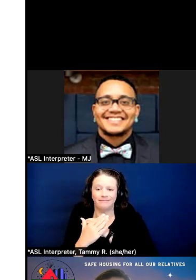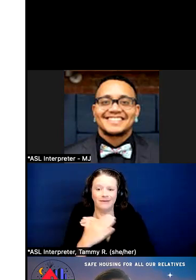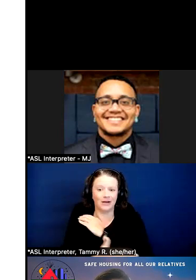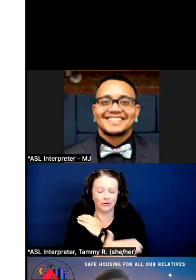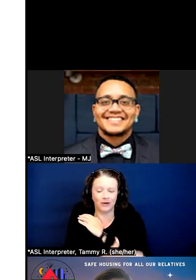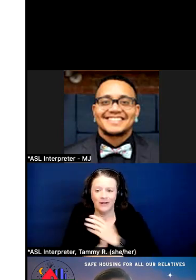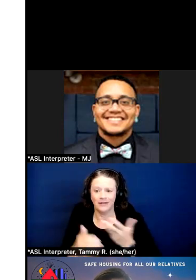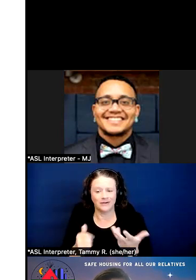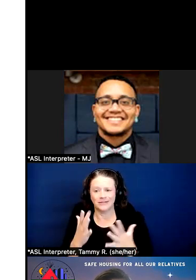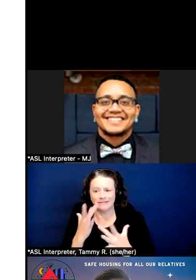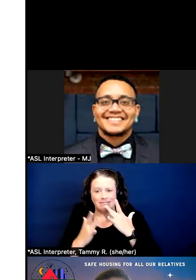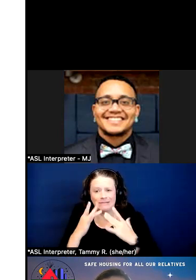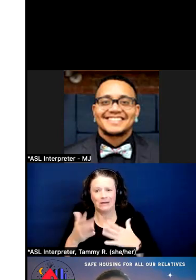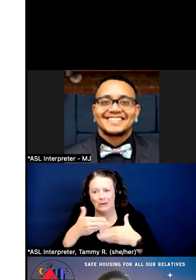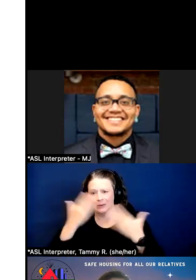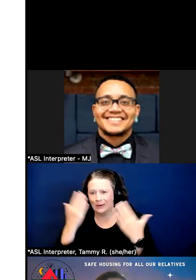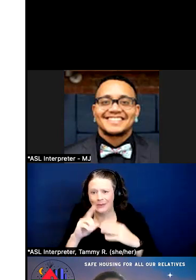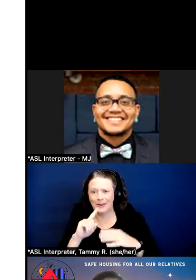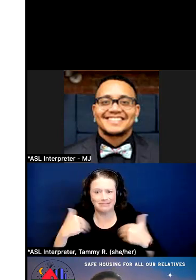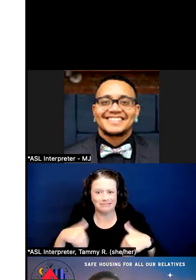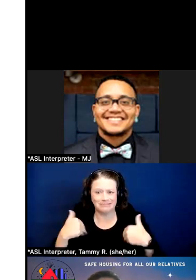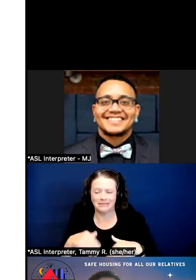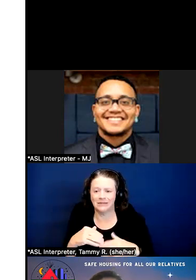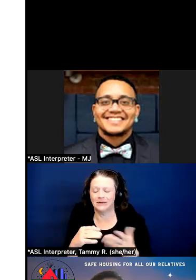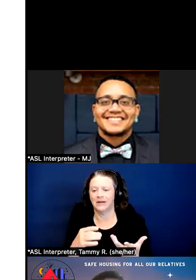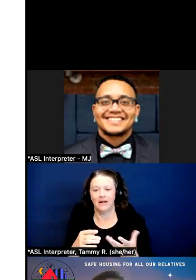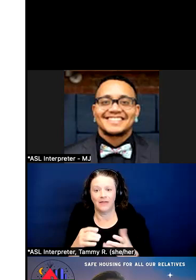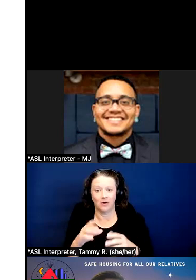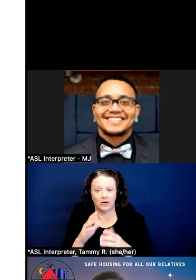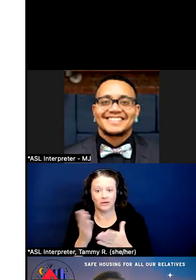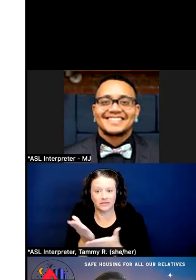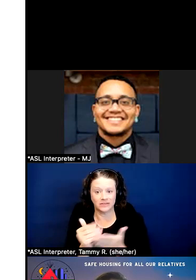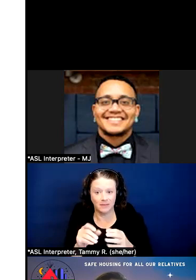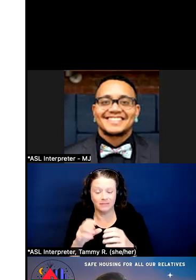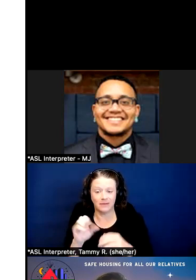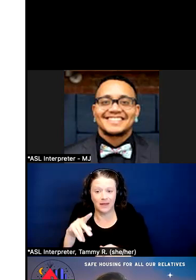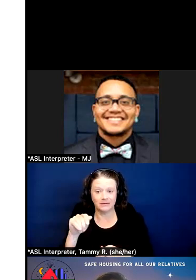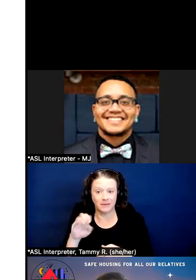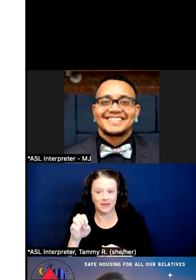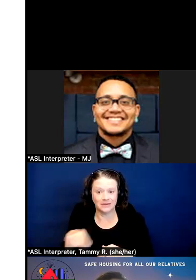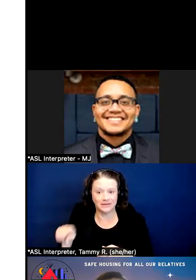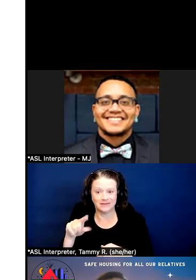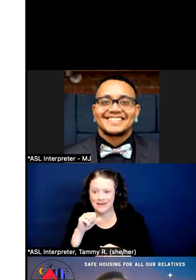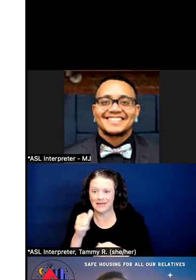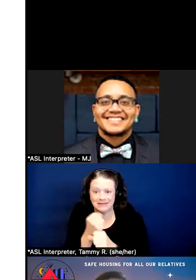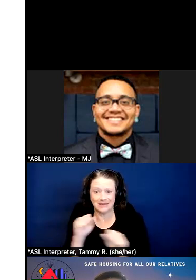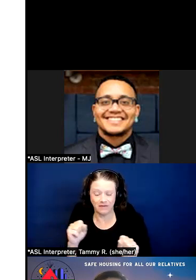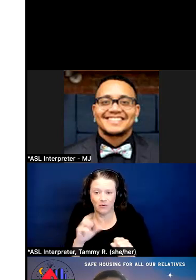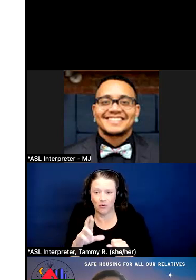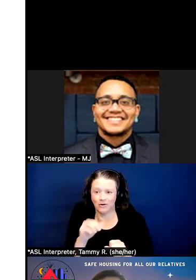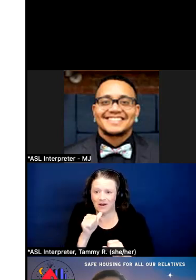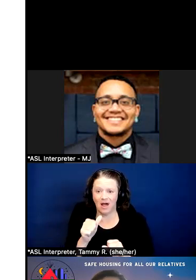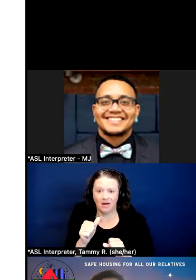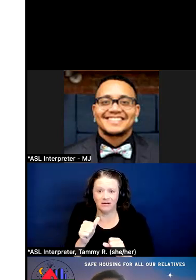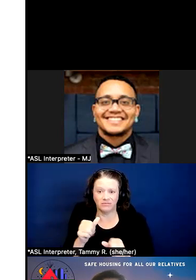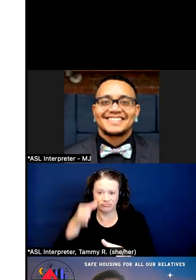that our partners will talk about that later. There are spaces that are unsafe and not trauma informed, spaces that are